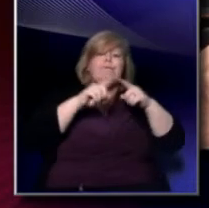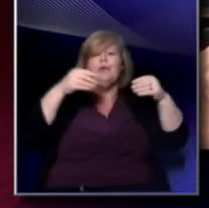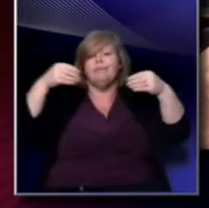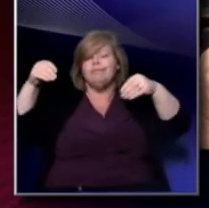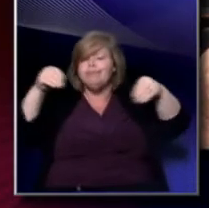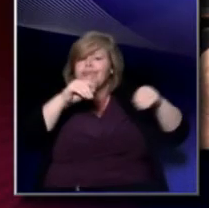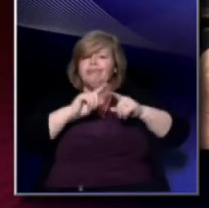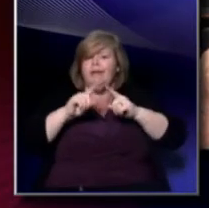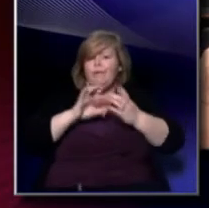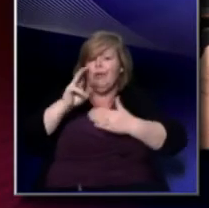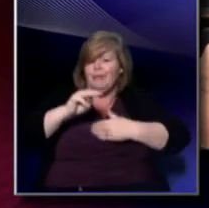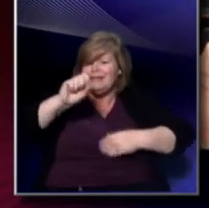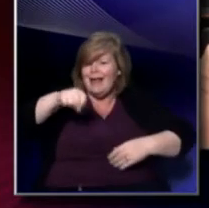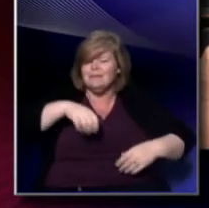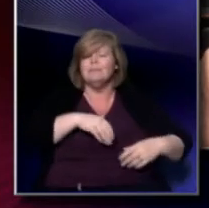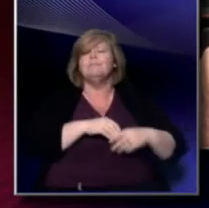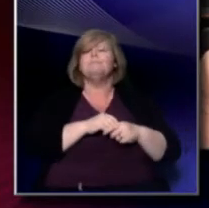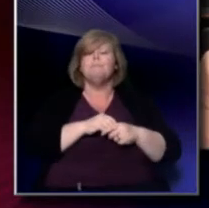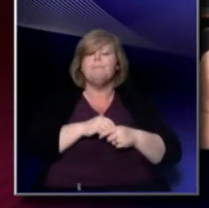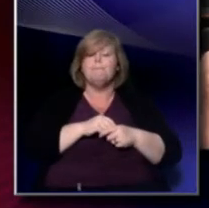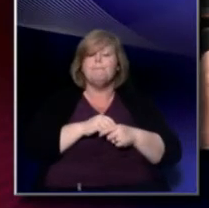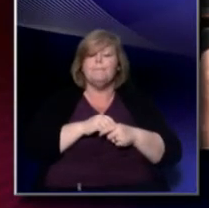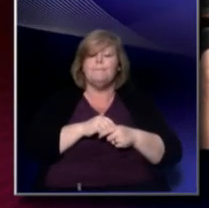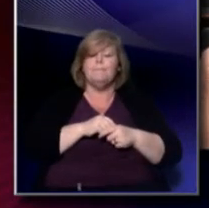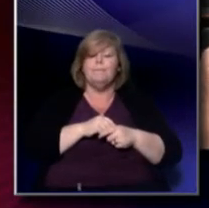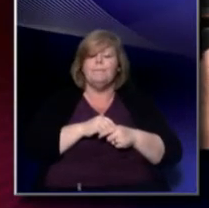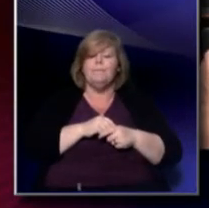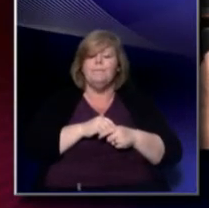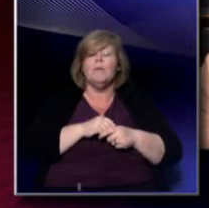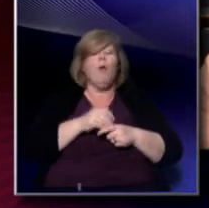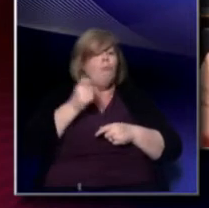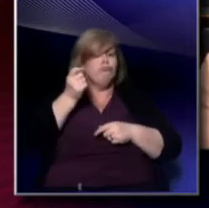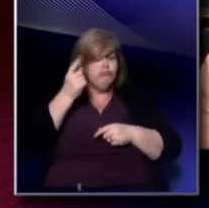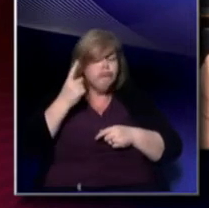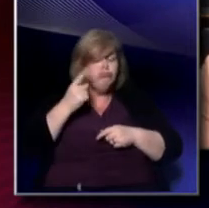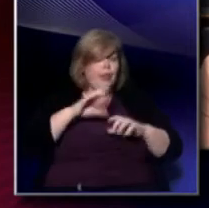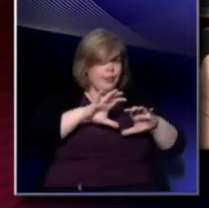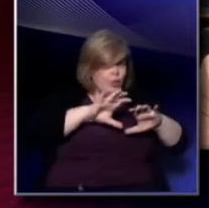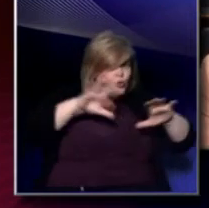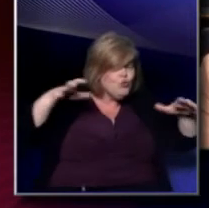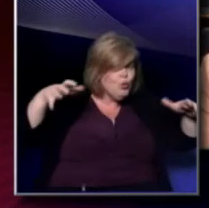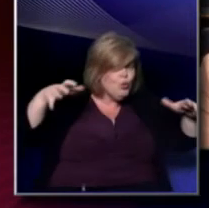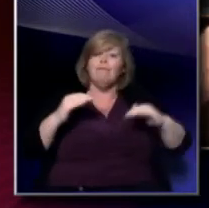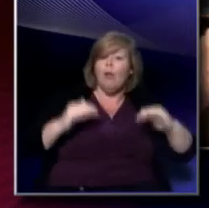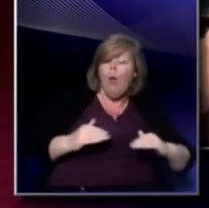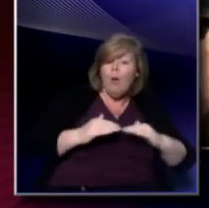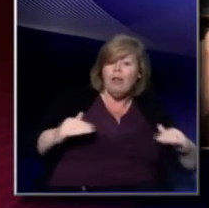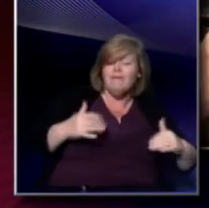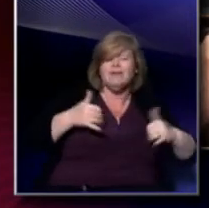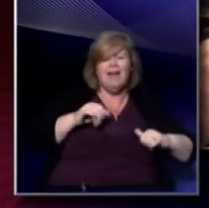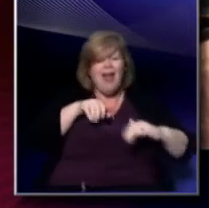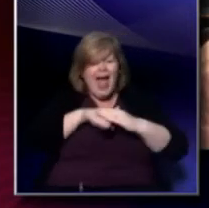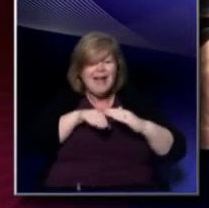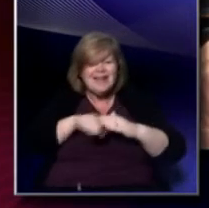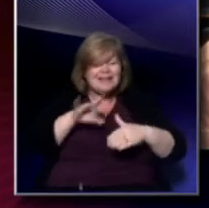can purchase, and these are things that the group looking at the curriculum would have to decide on, but a lot of curriculum does have at a different